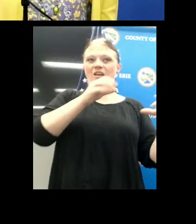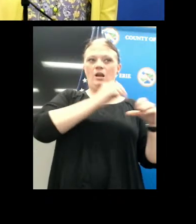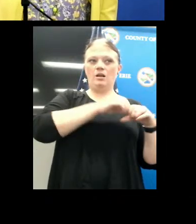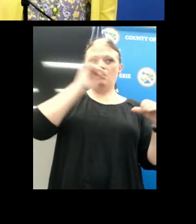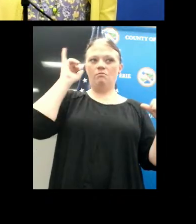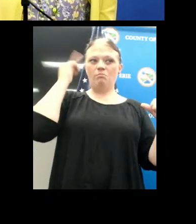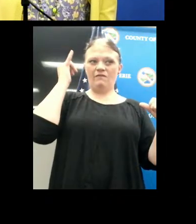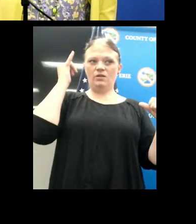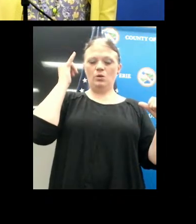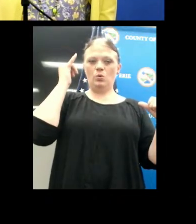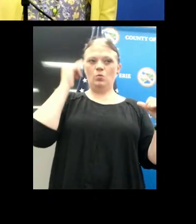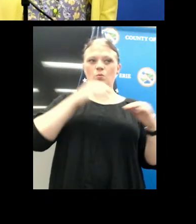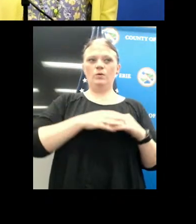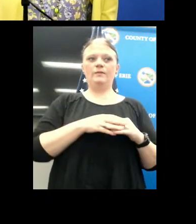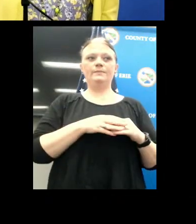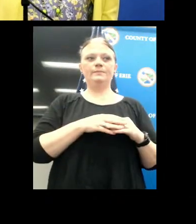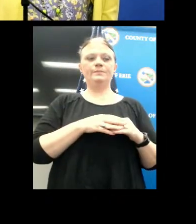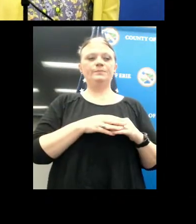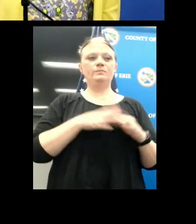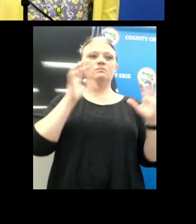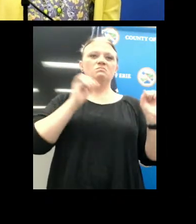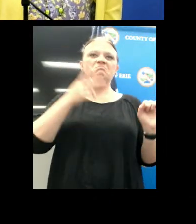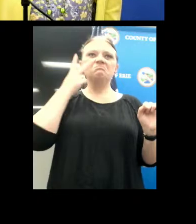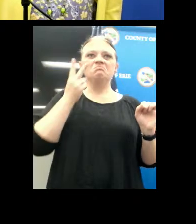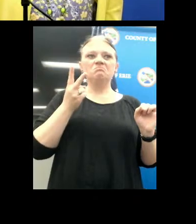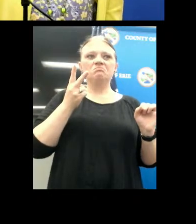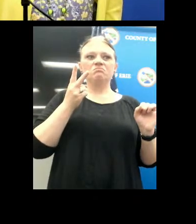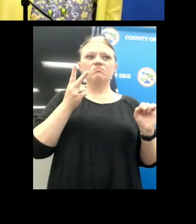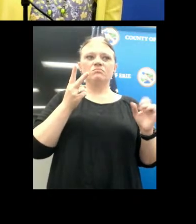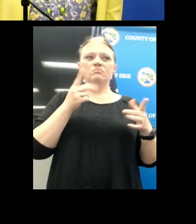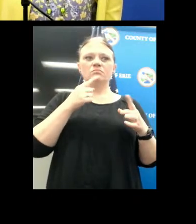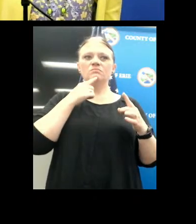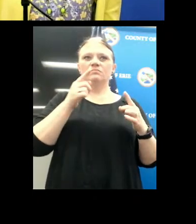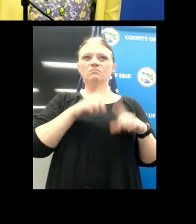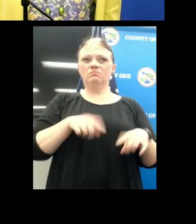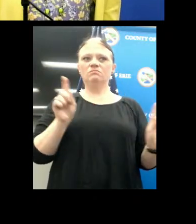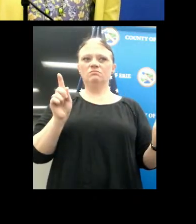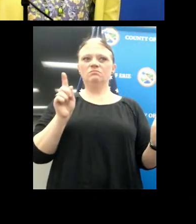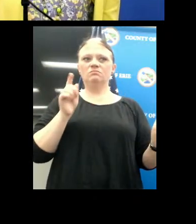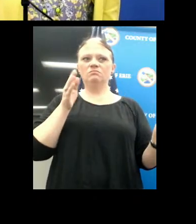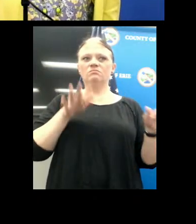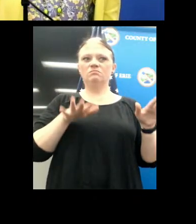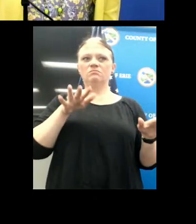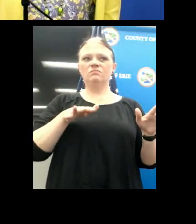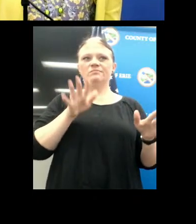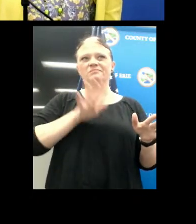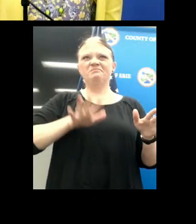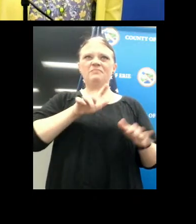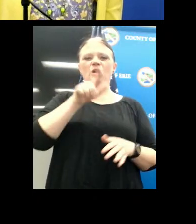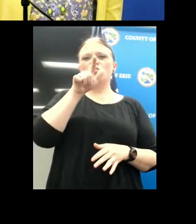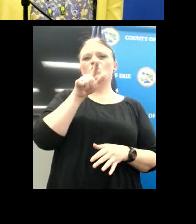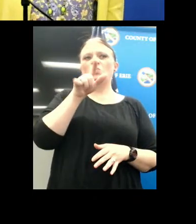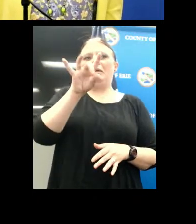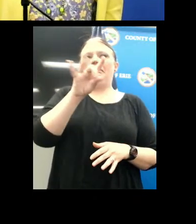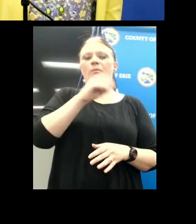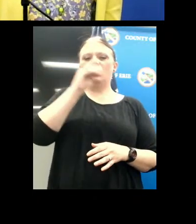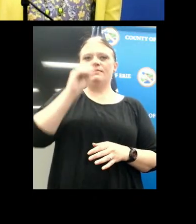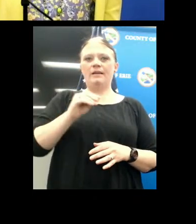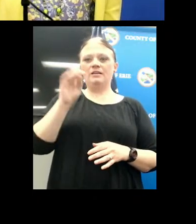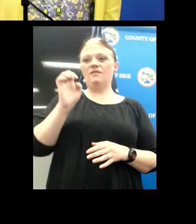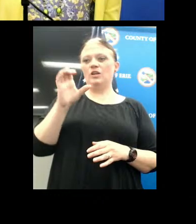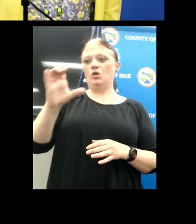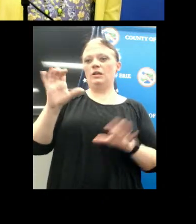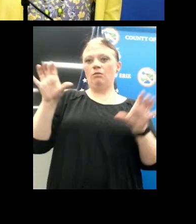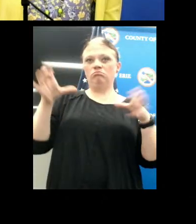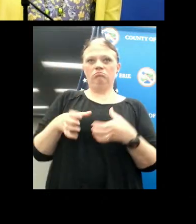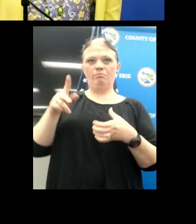in Erie County outside of Buffalo. And so you can see there is a disparity, whereas 27 or about 28% of our Erie